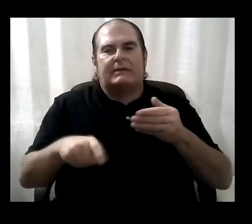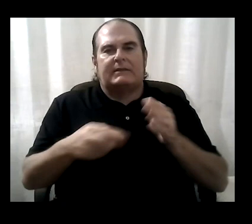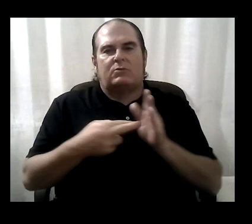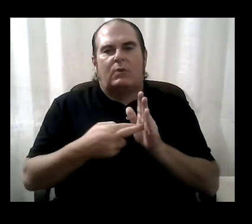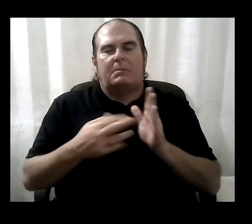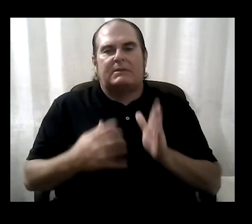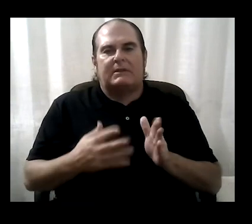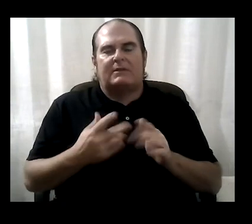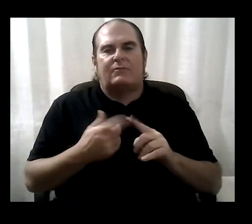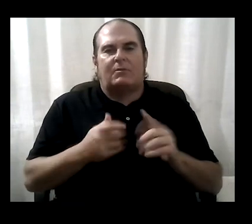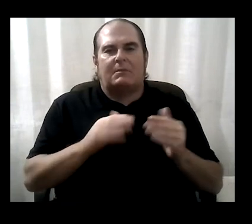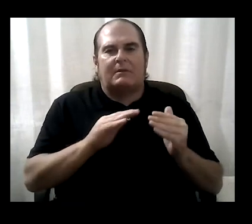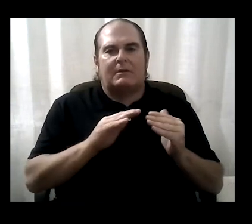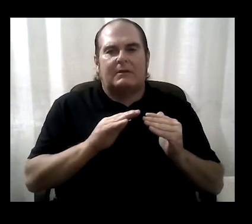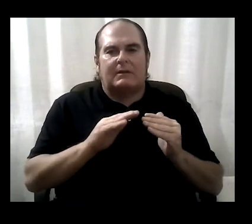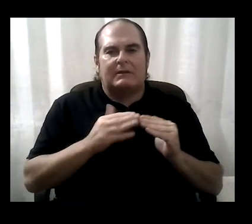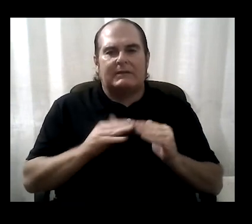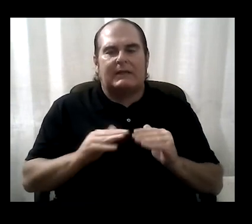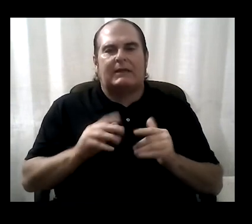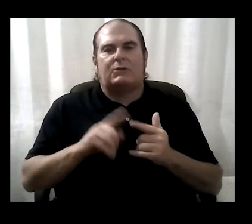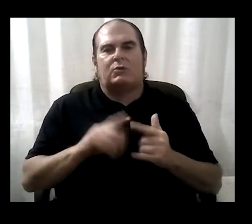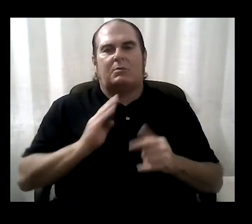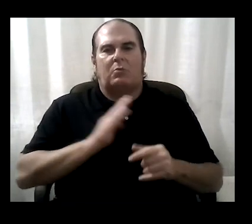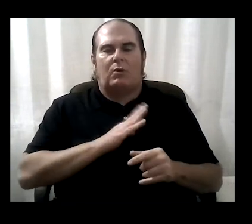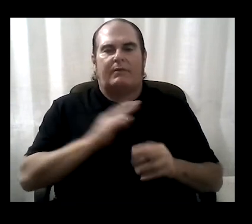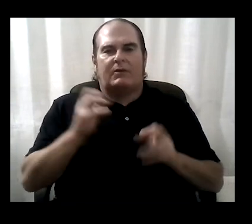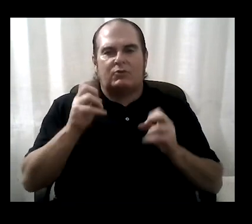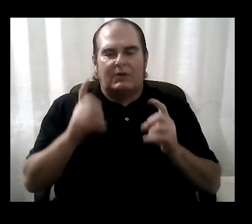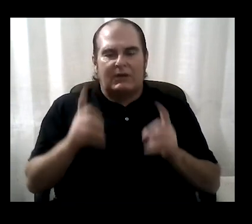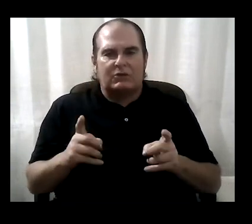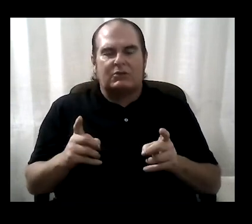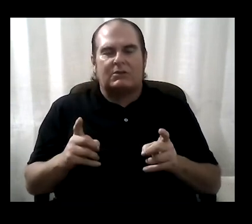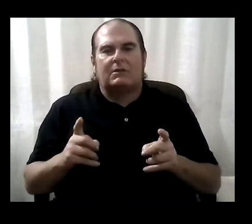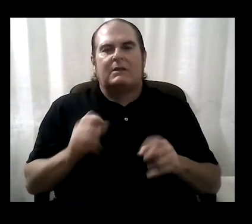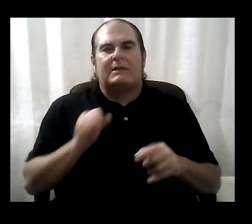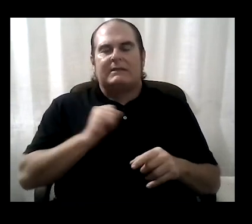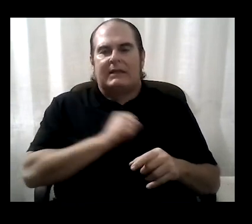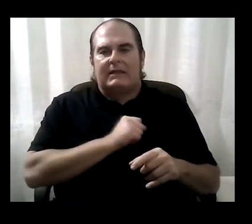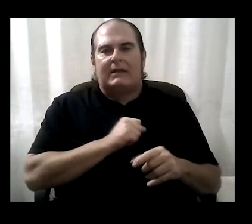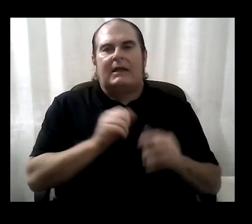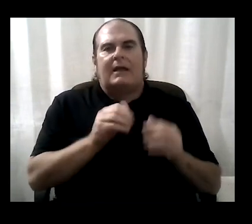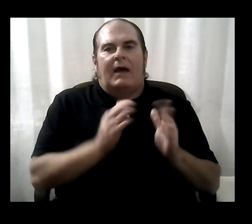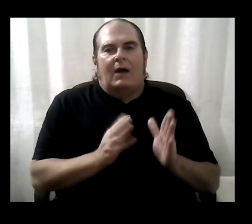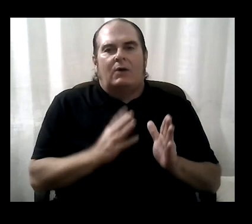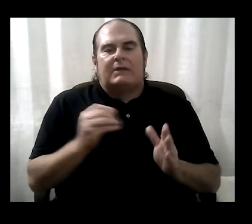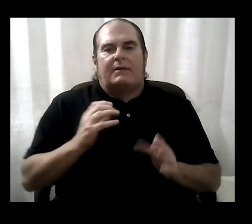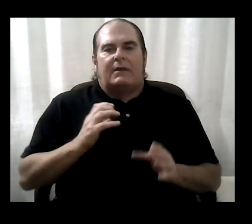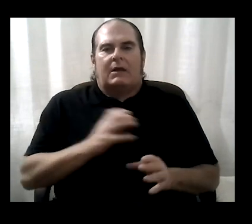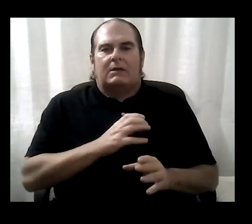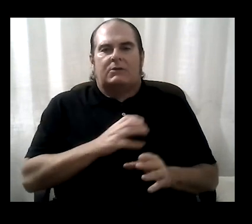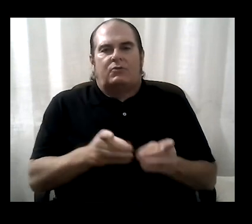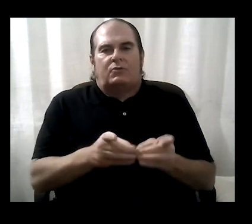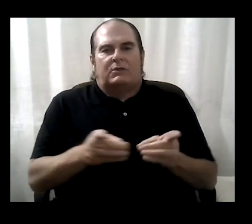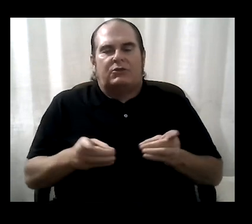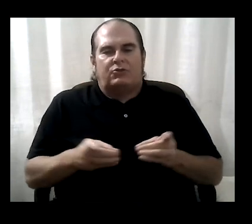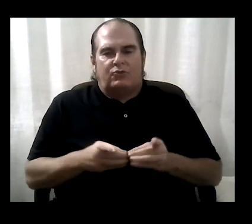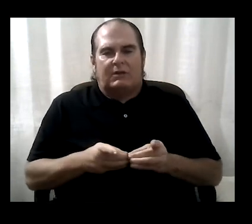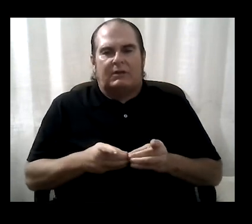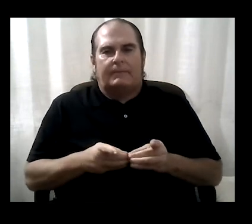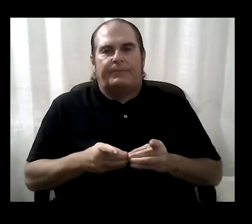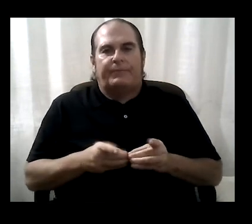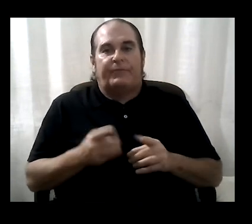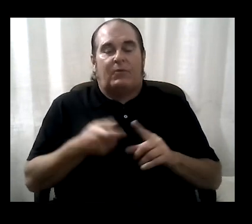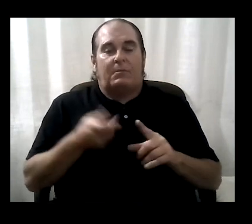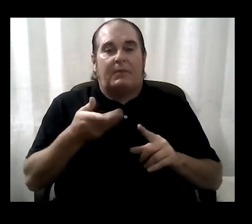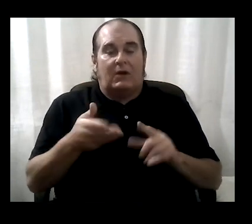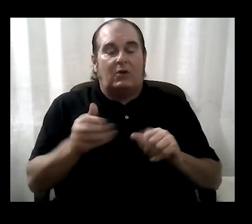representatives, from the Senate to the Board of Education, the House, and the Congressional District. From here,